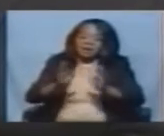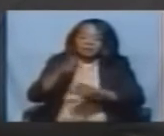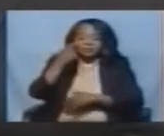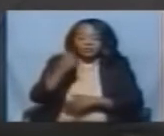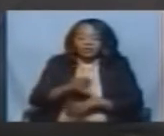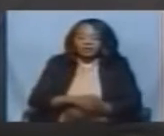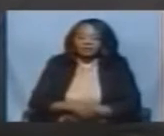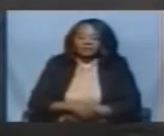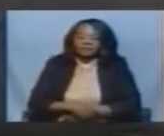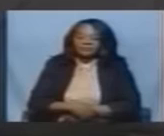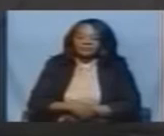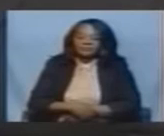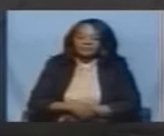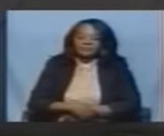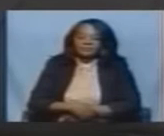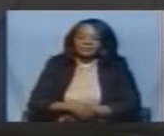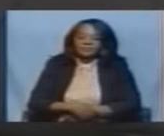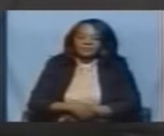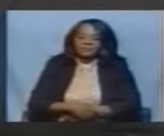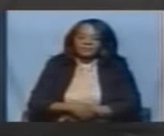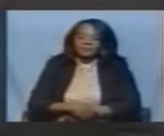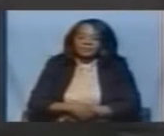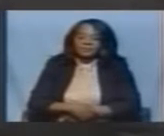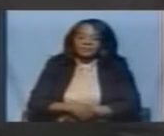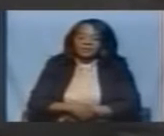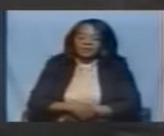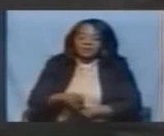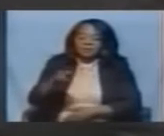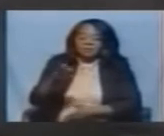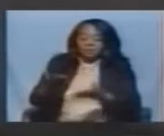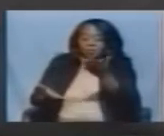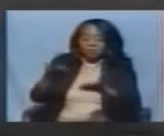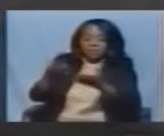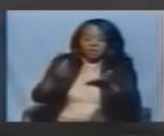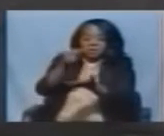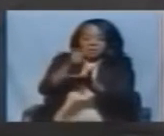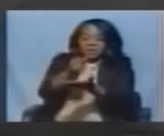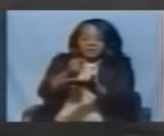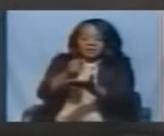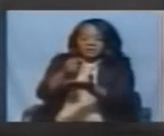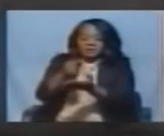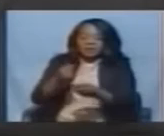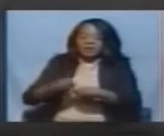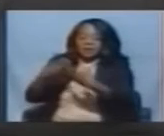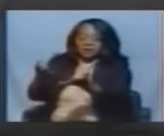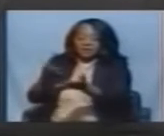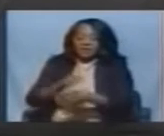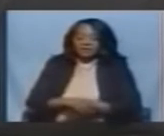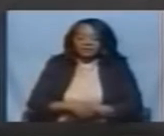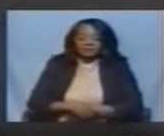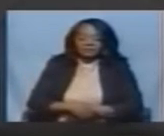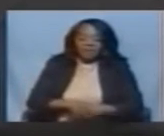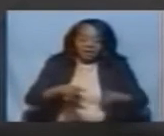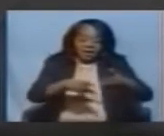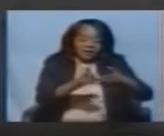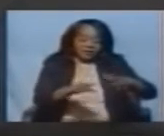Where you can actually say, look, why should we, you know, because we need to compare with the budget that was actually given. Okay? We need to look at engineer's